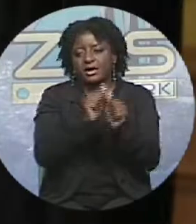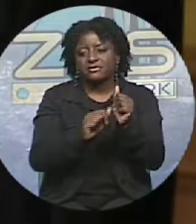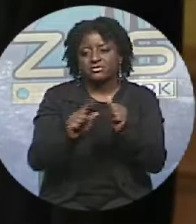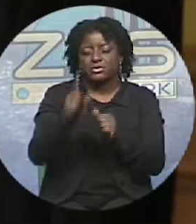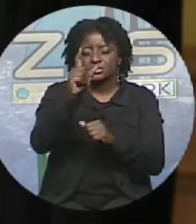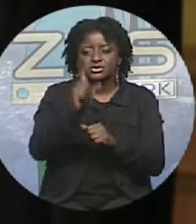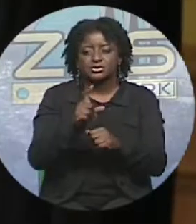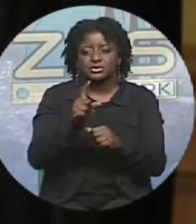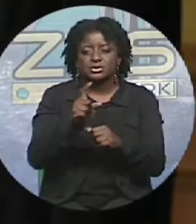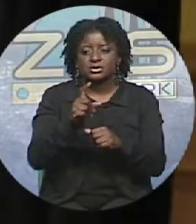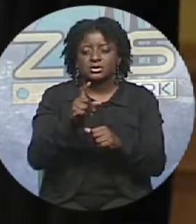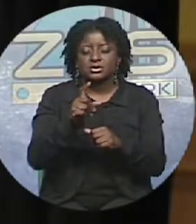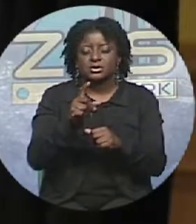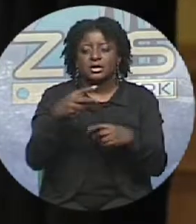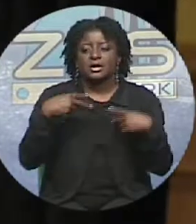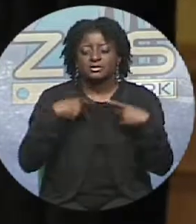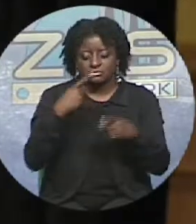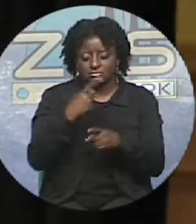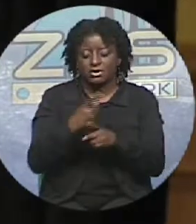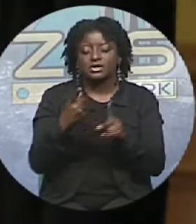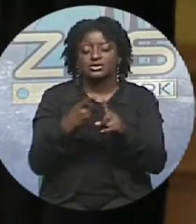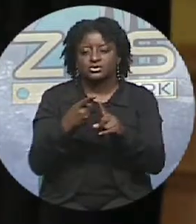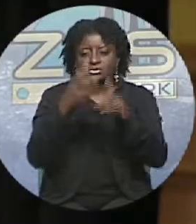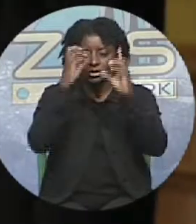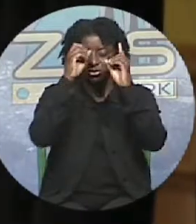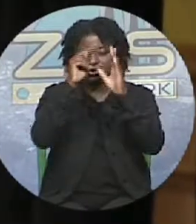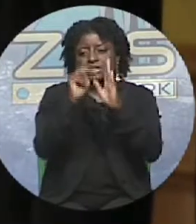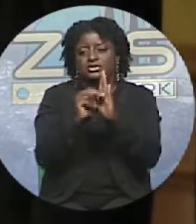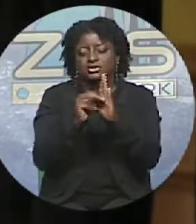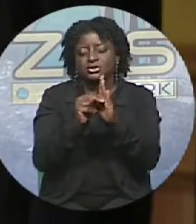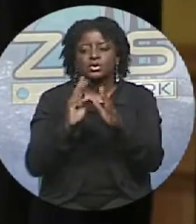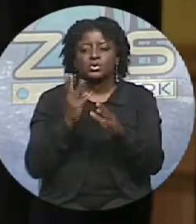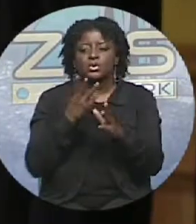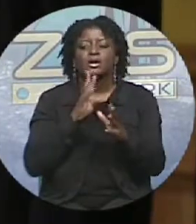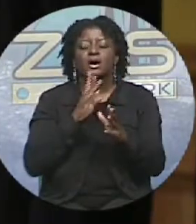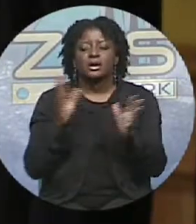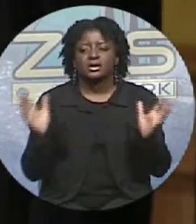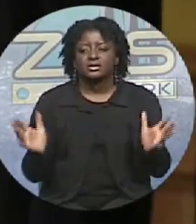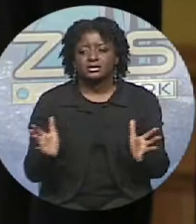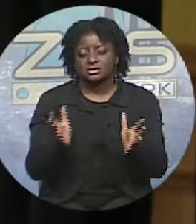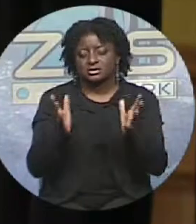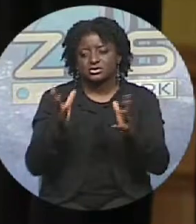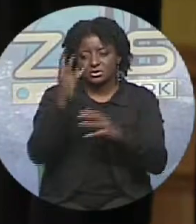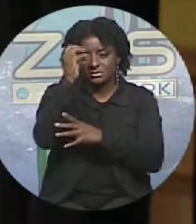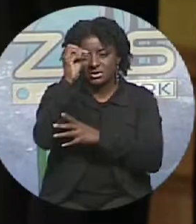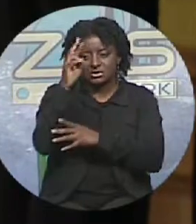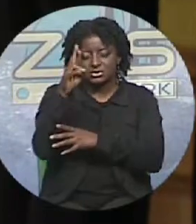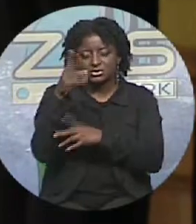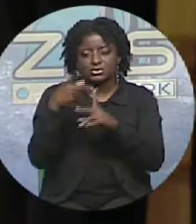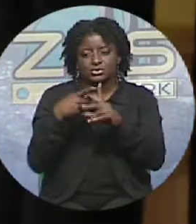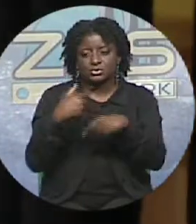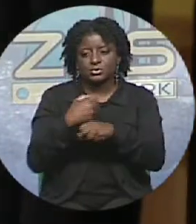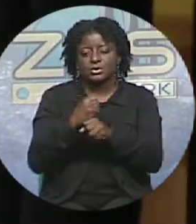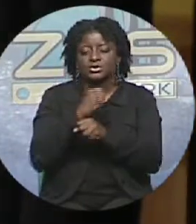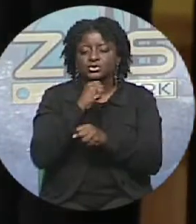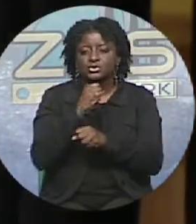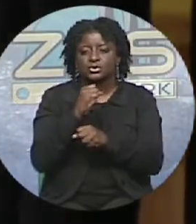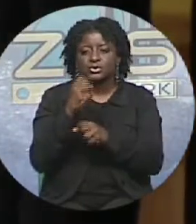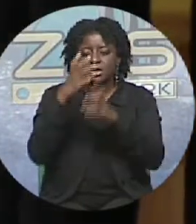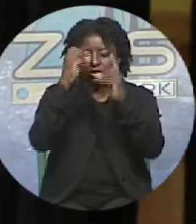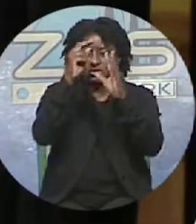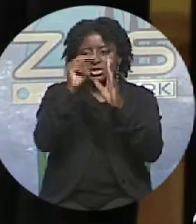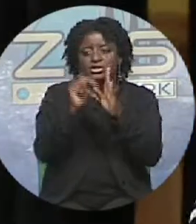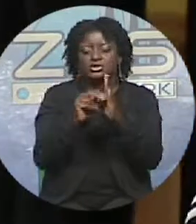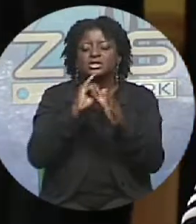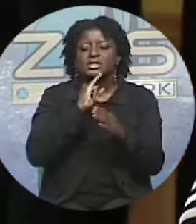be entitled to have that education. And so we are pushing our ministers to make sure that education is